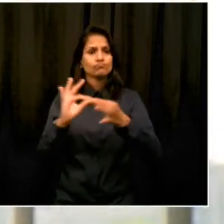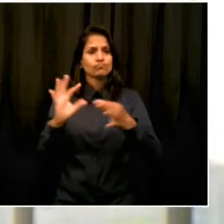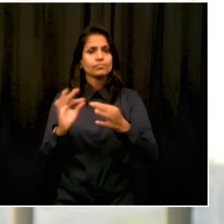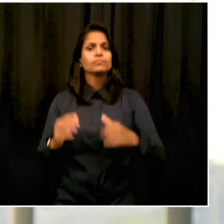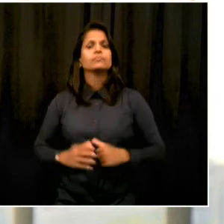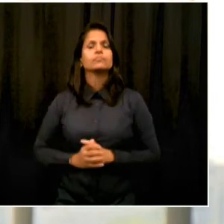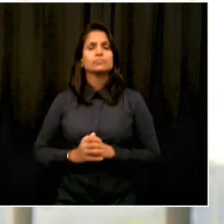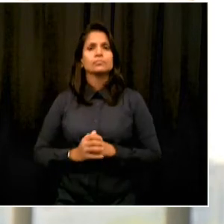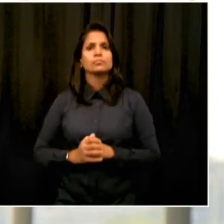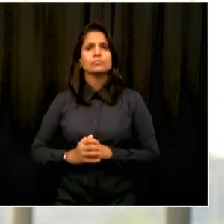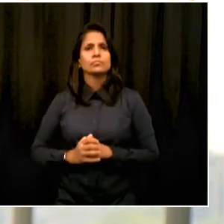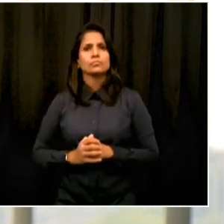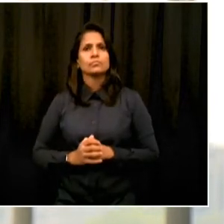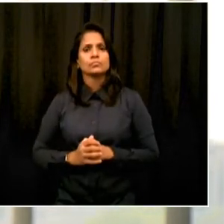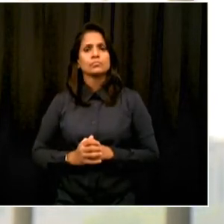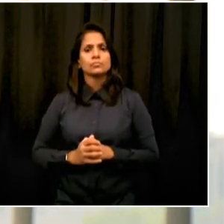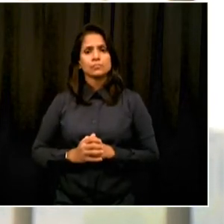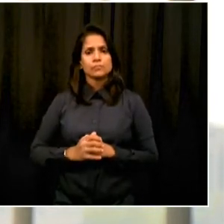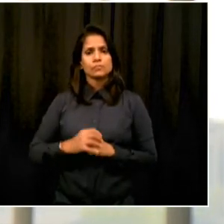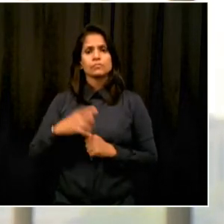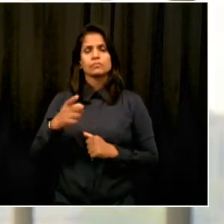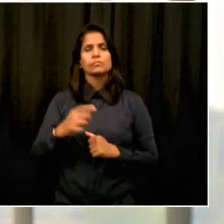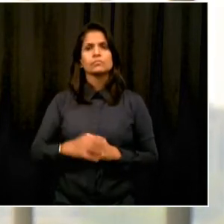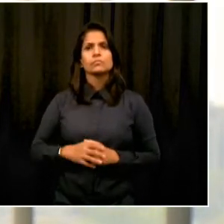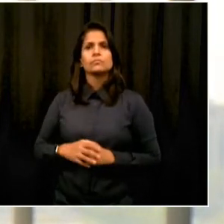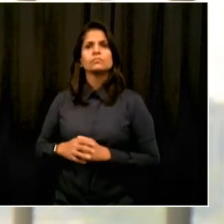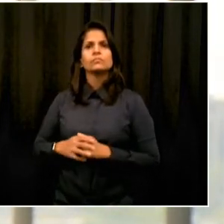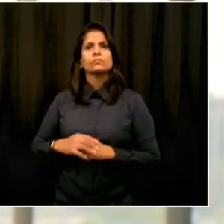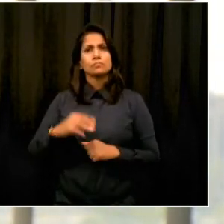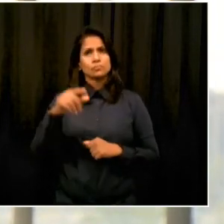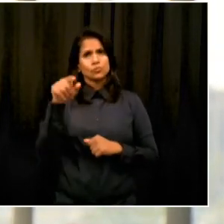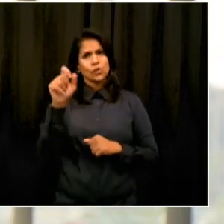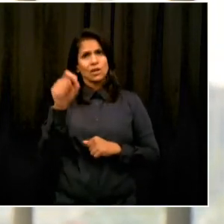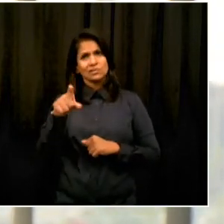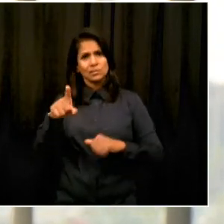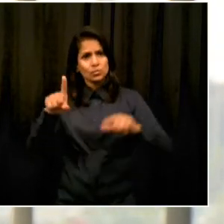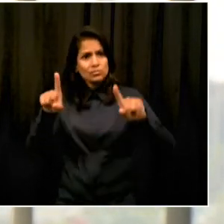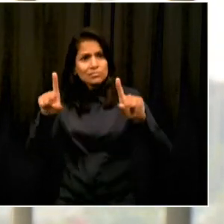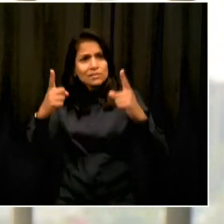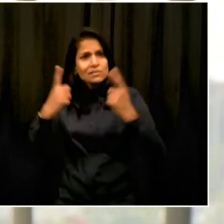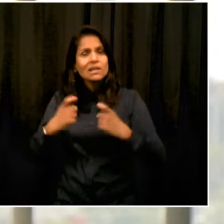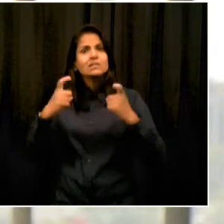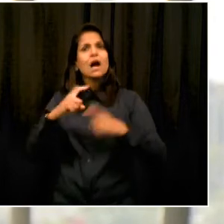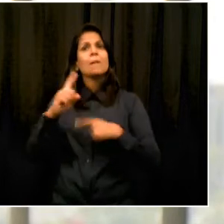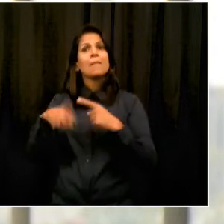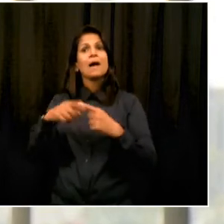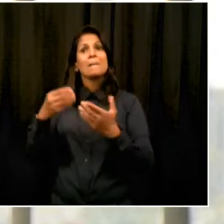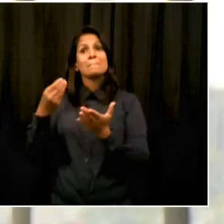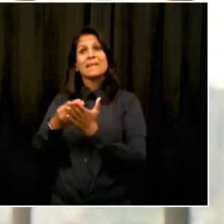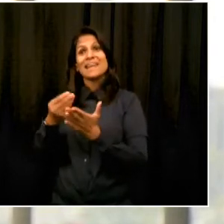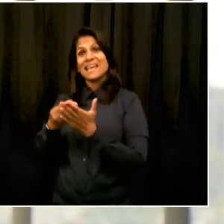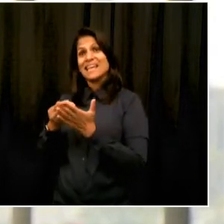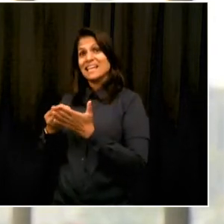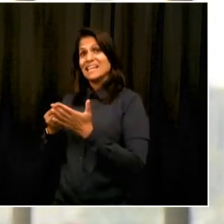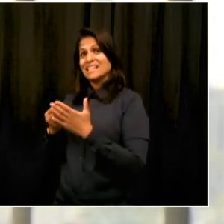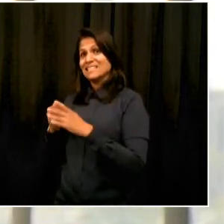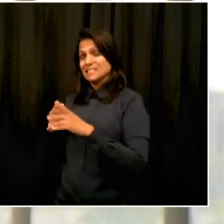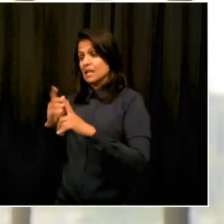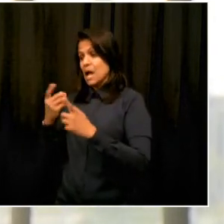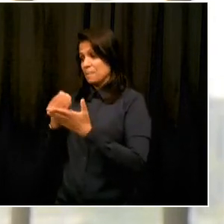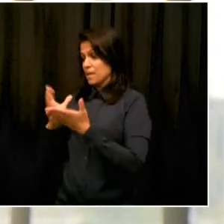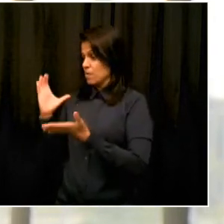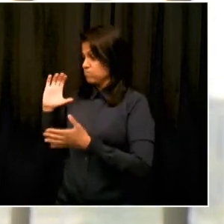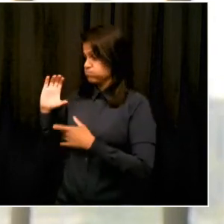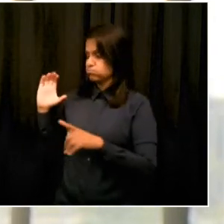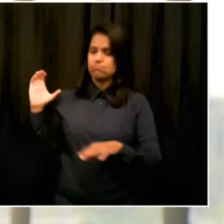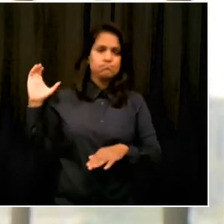Since I think you asked also about testing specifically, funding for testing. So I will just say, just to give you an example, we were